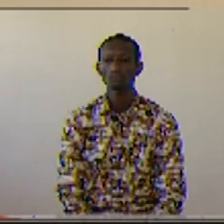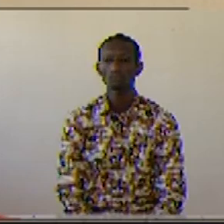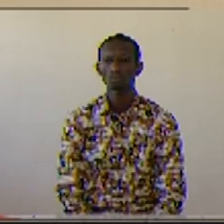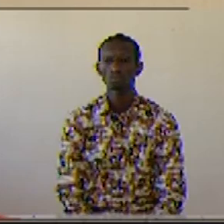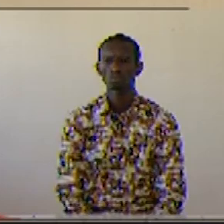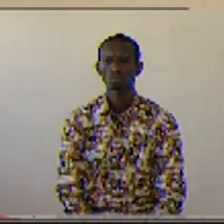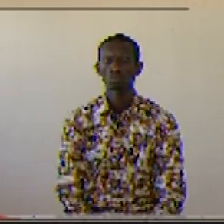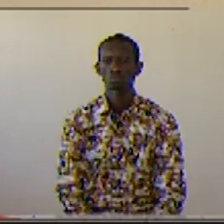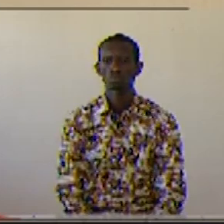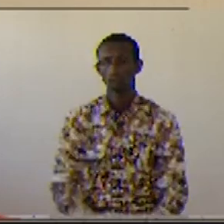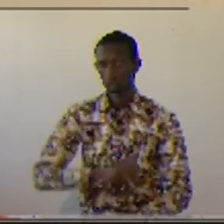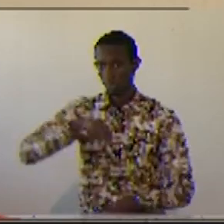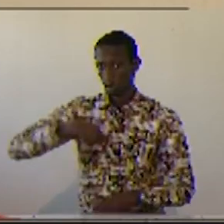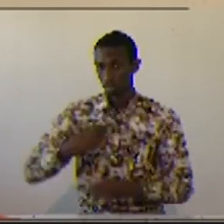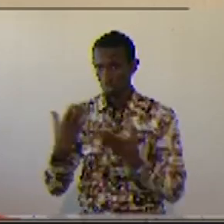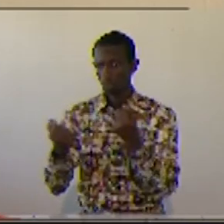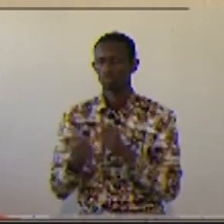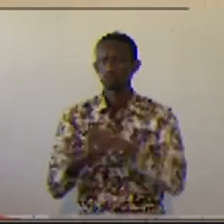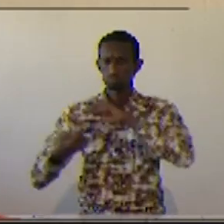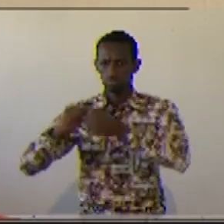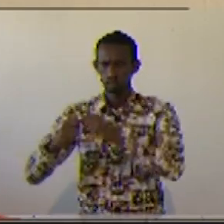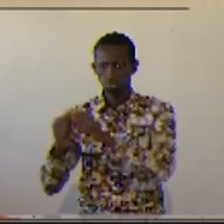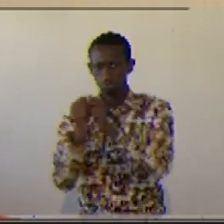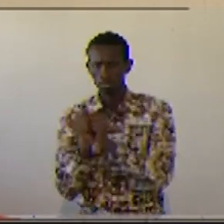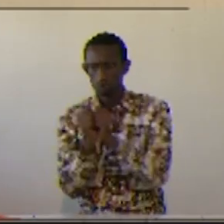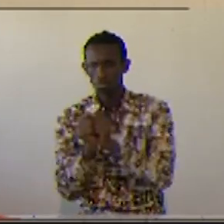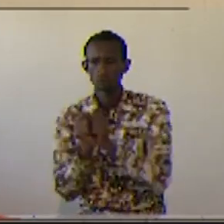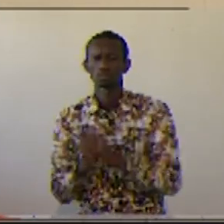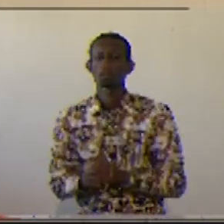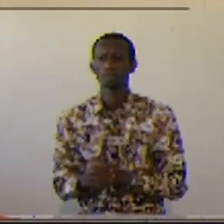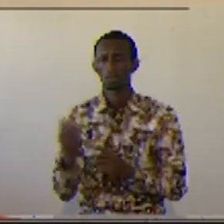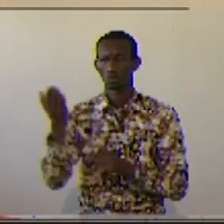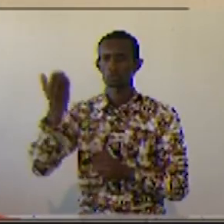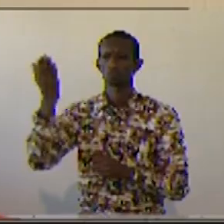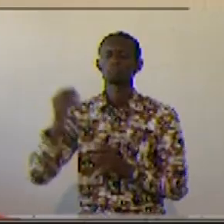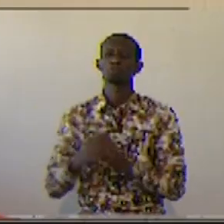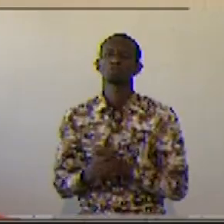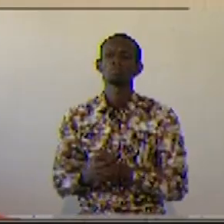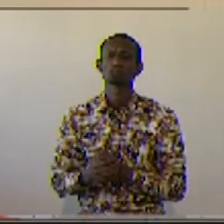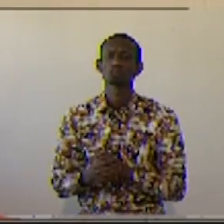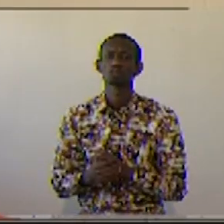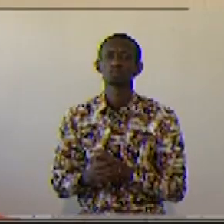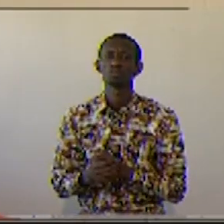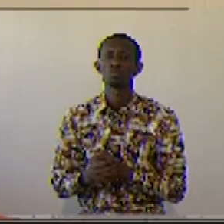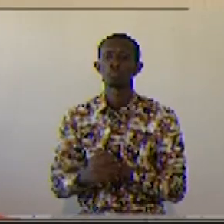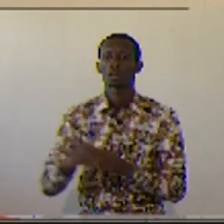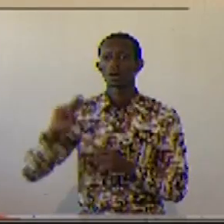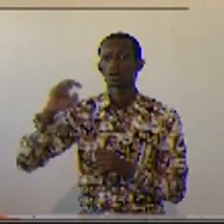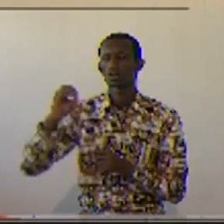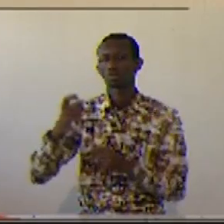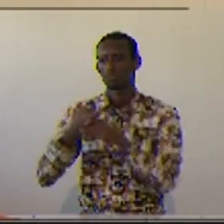So we have the metal which combines with the anion from the acid,